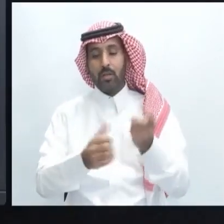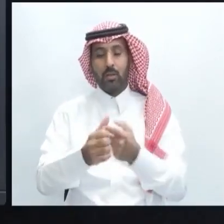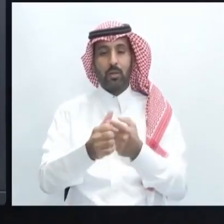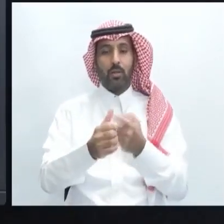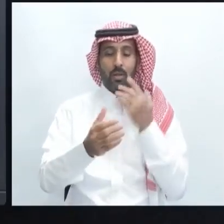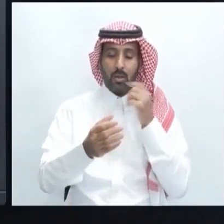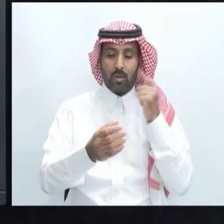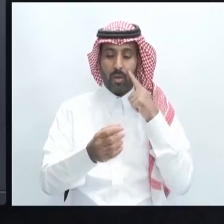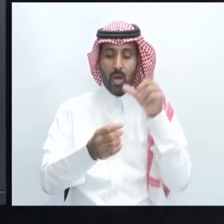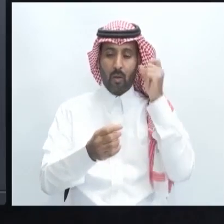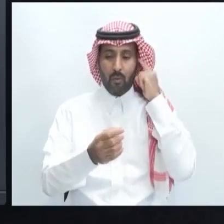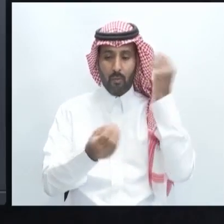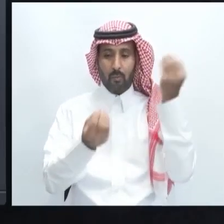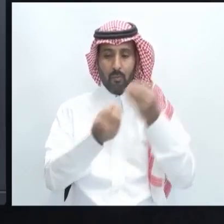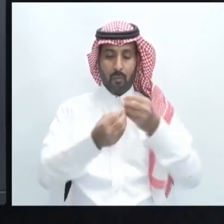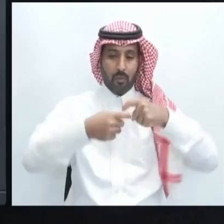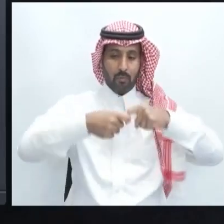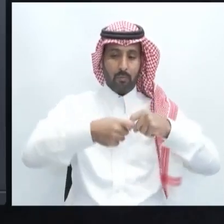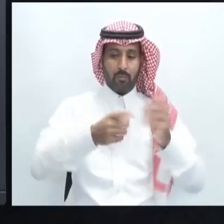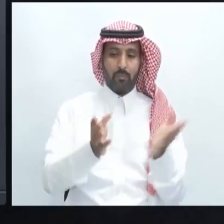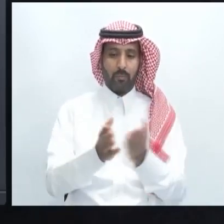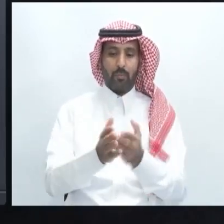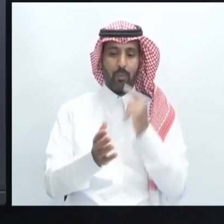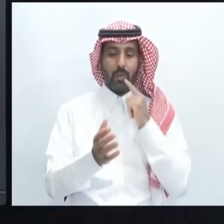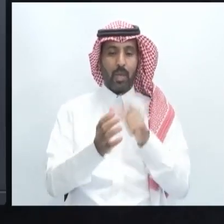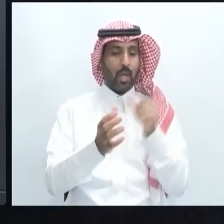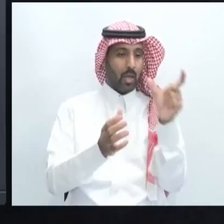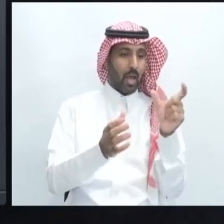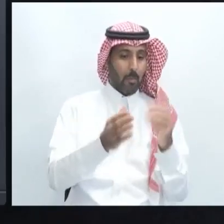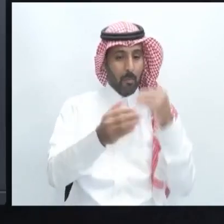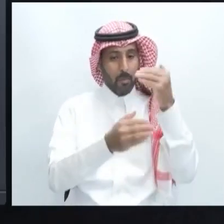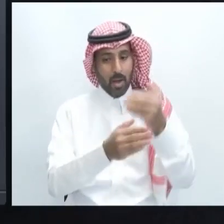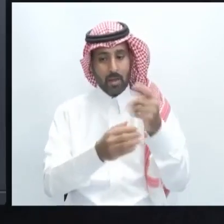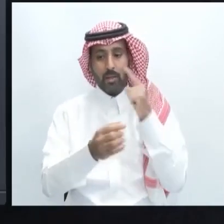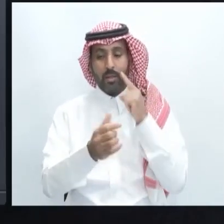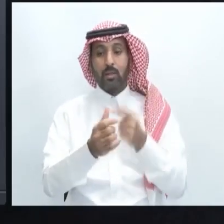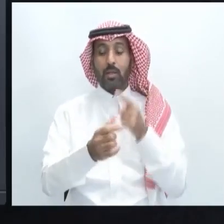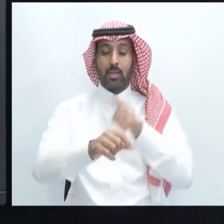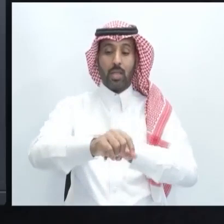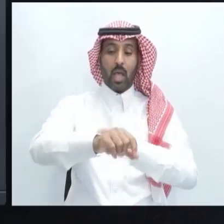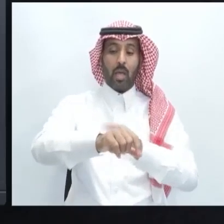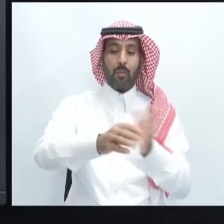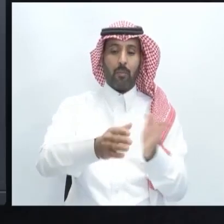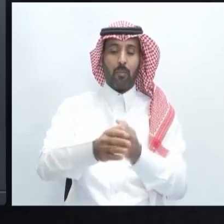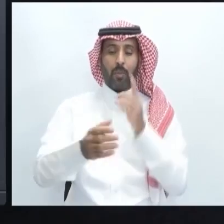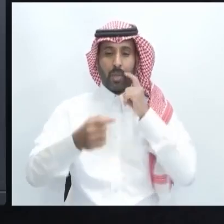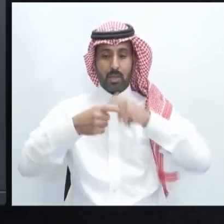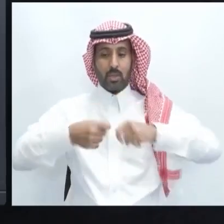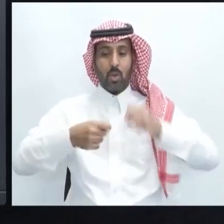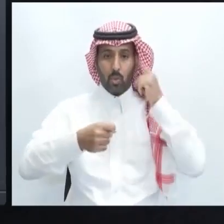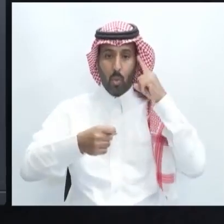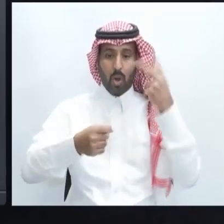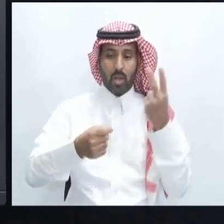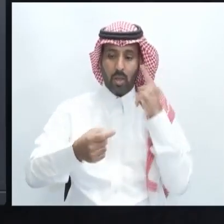you come up with the other idea or the other event here. So this, the word afterward, is a transition word about time that connects two